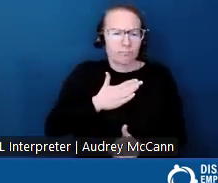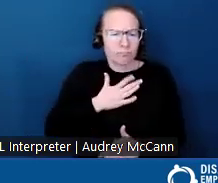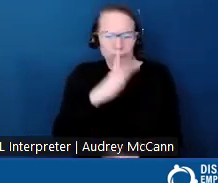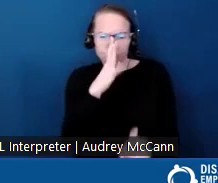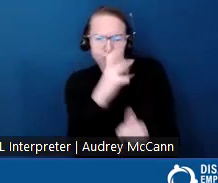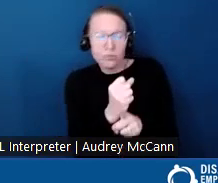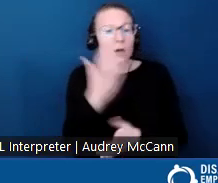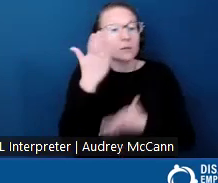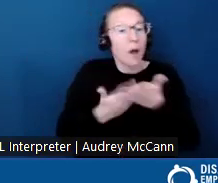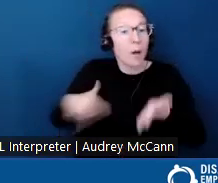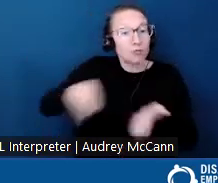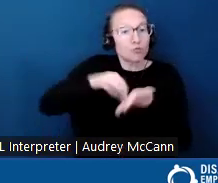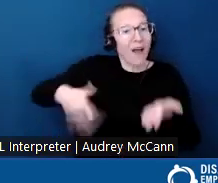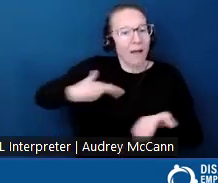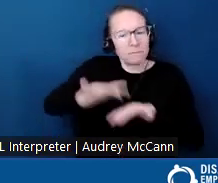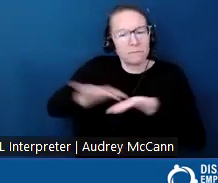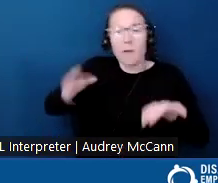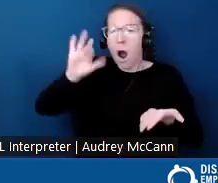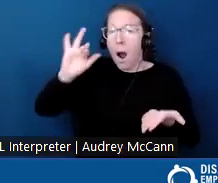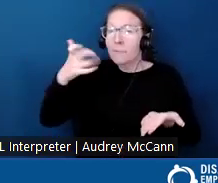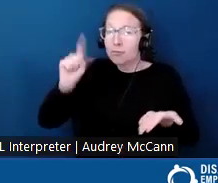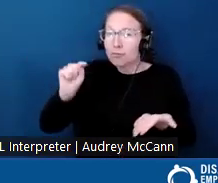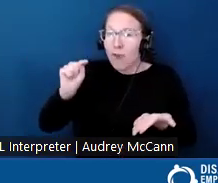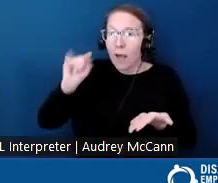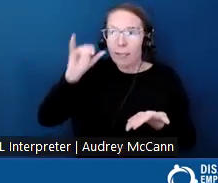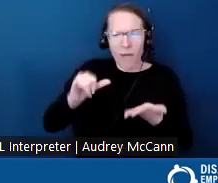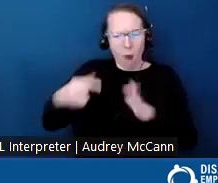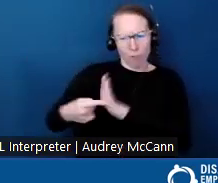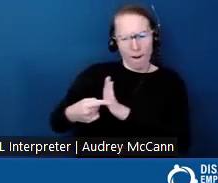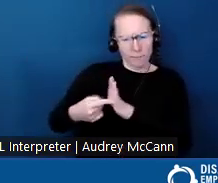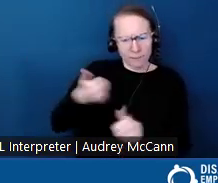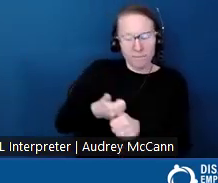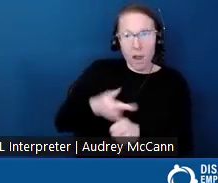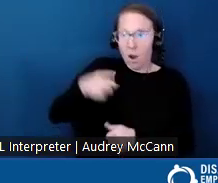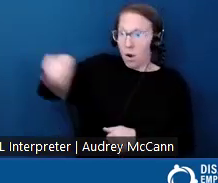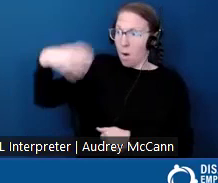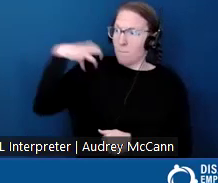had objects that represented themselves, and employers could ask about how those objects,